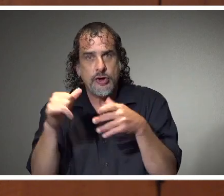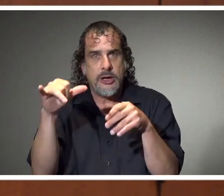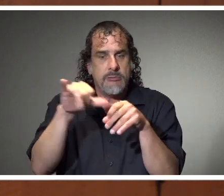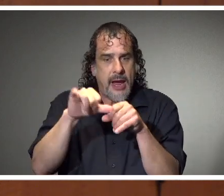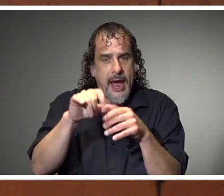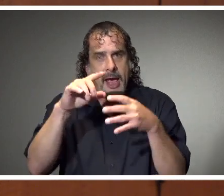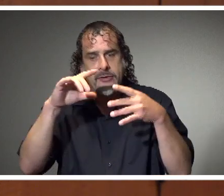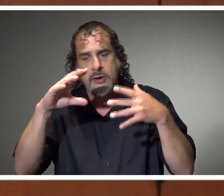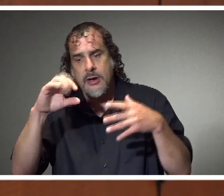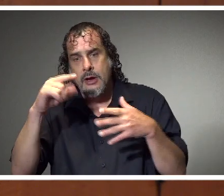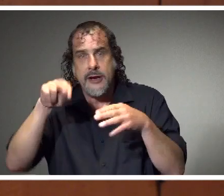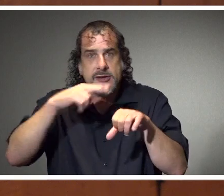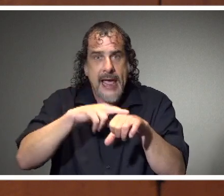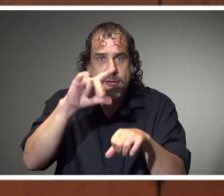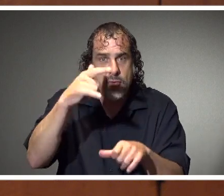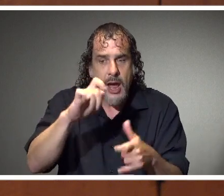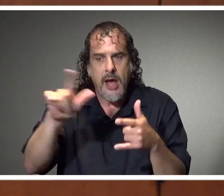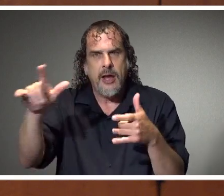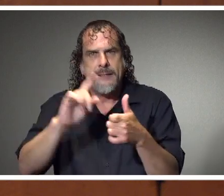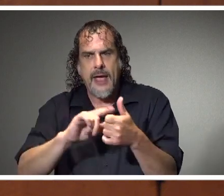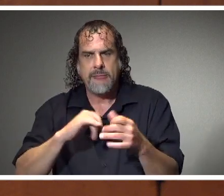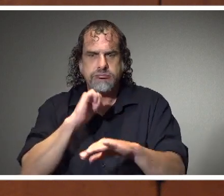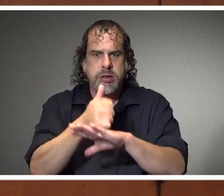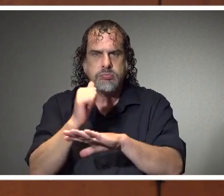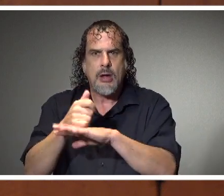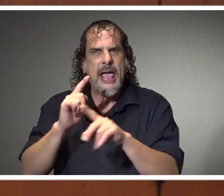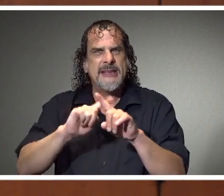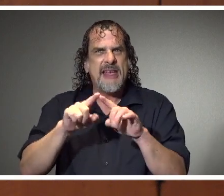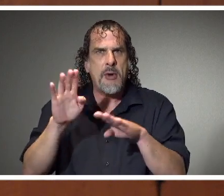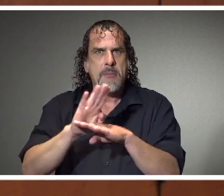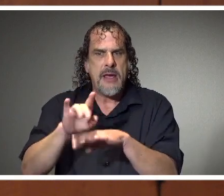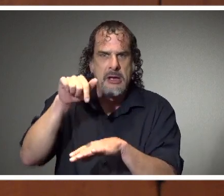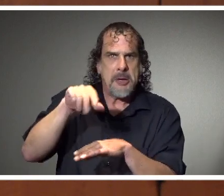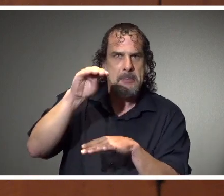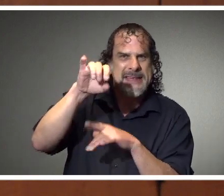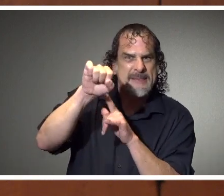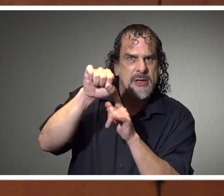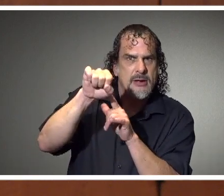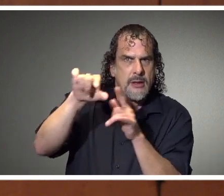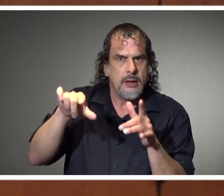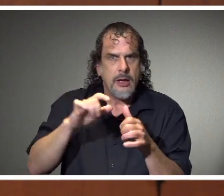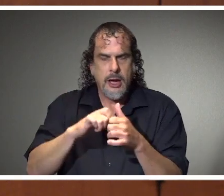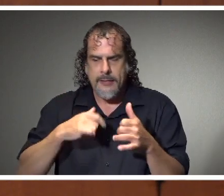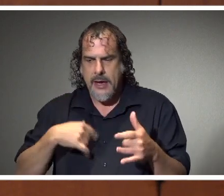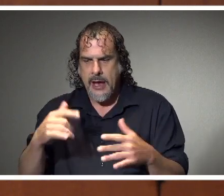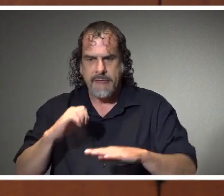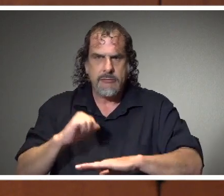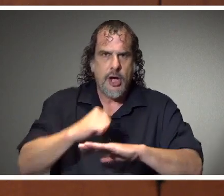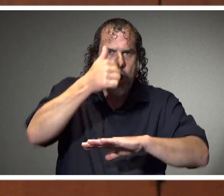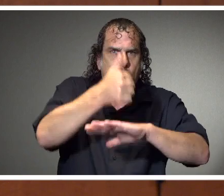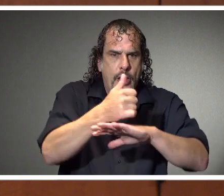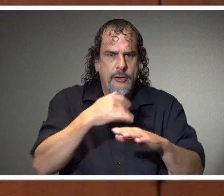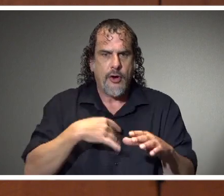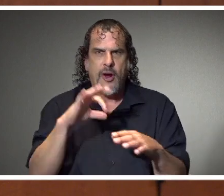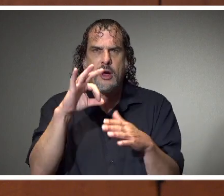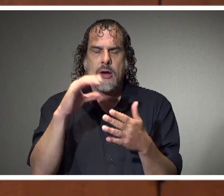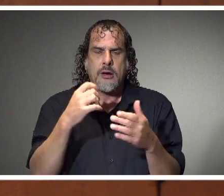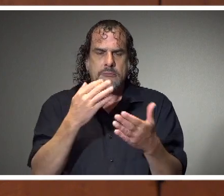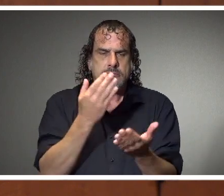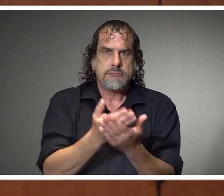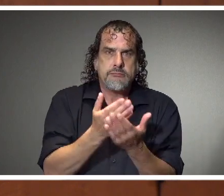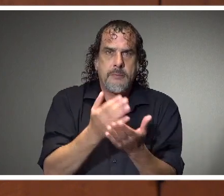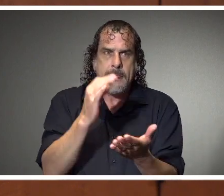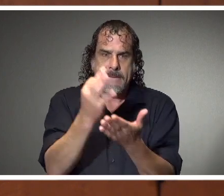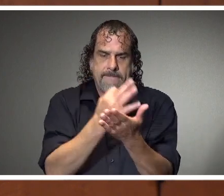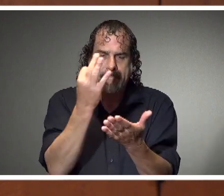here in Mississippi. They also established the Skills Foundation to help boost Mississippi's efforts to help our young people